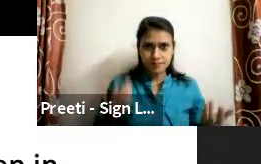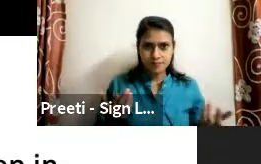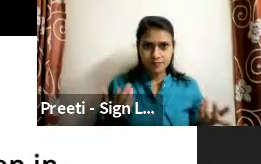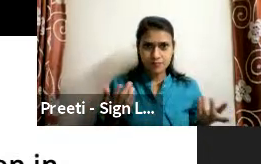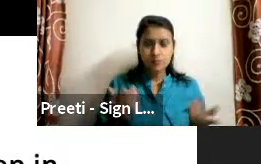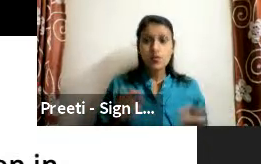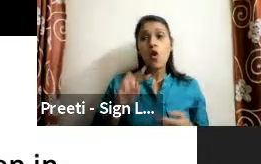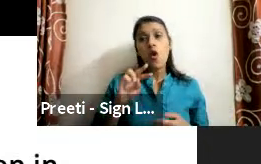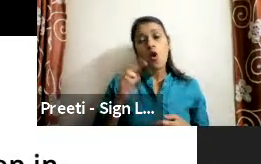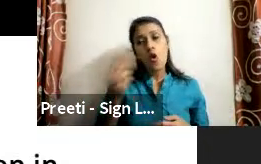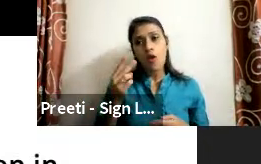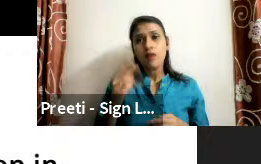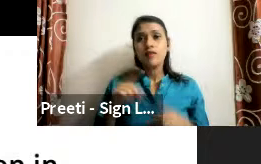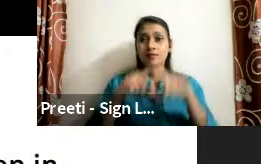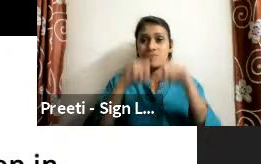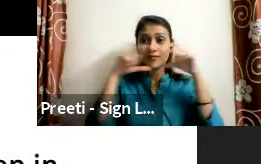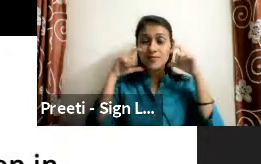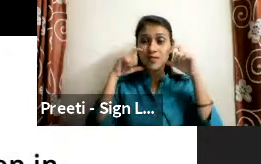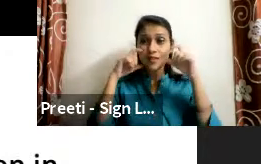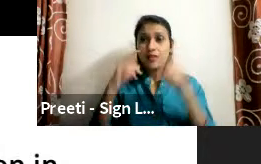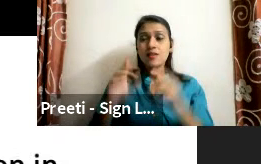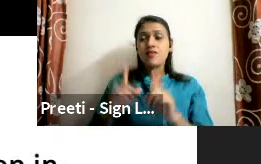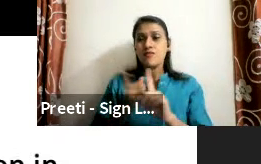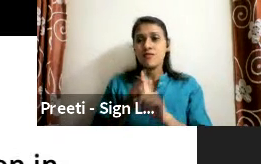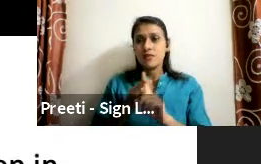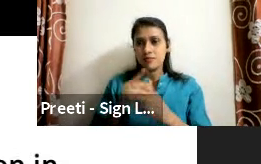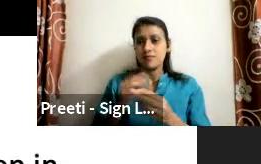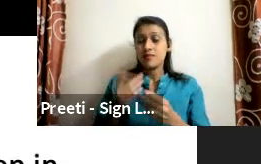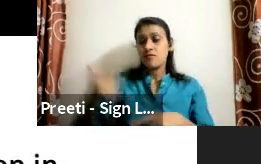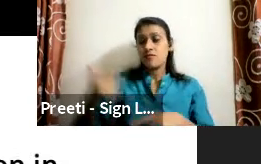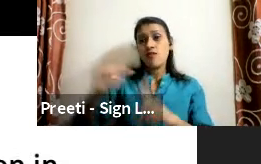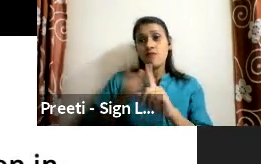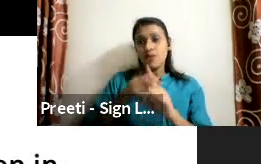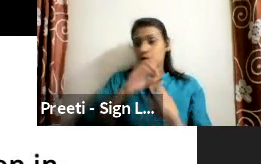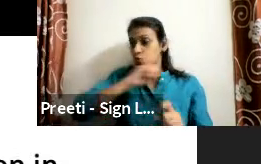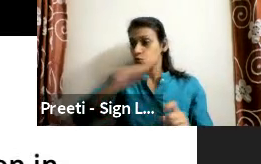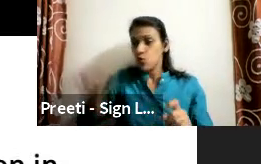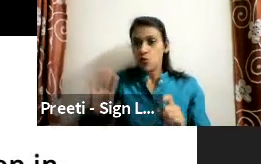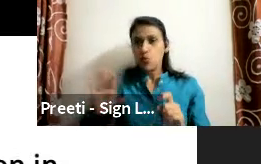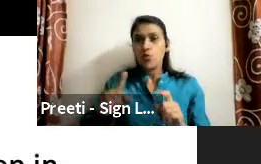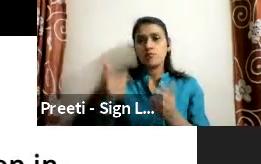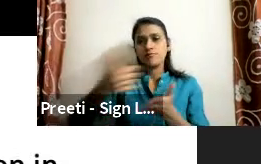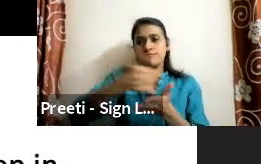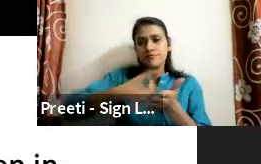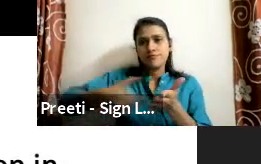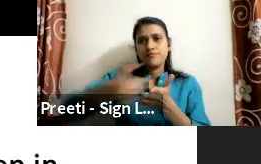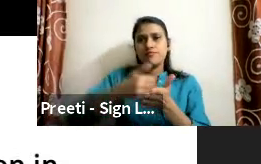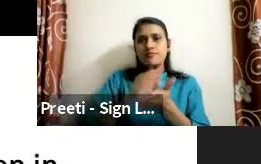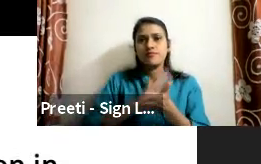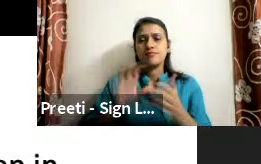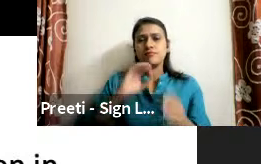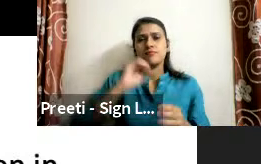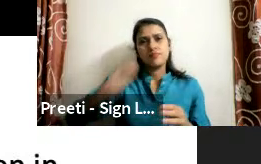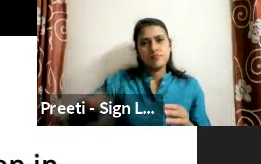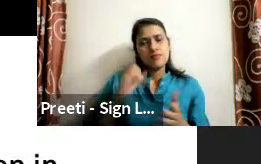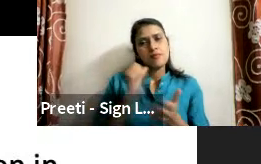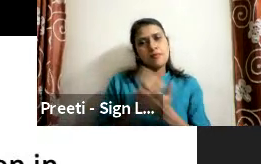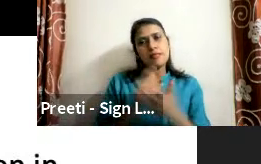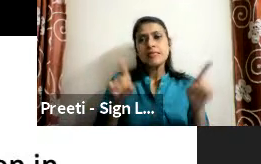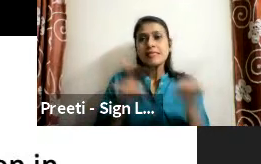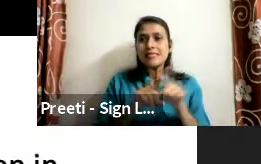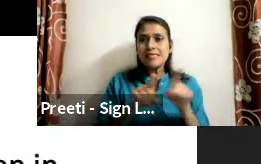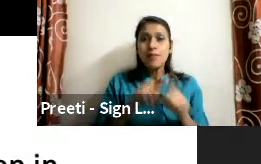hypochlorite solution before disposing it off in a closed bin. Same advice which we gave to the